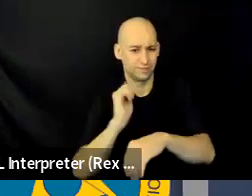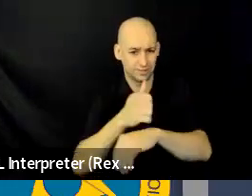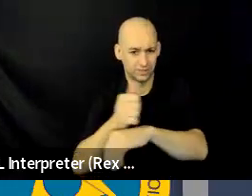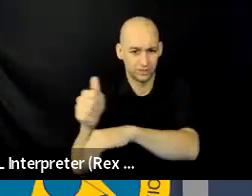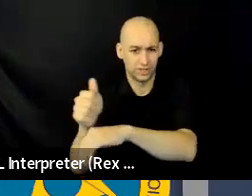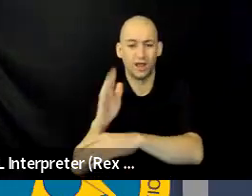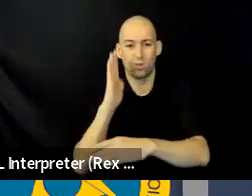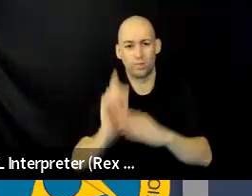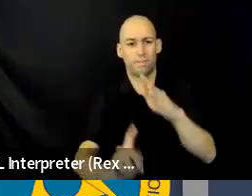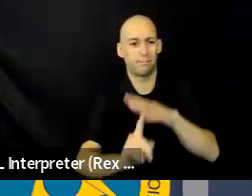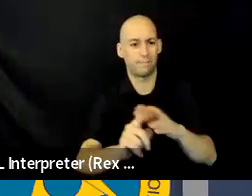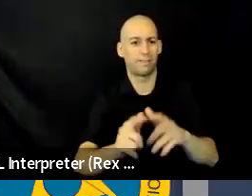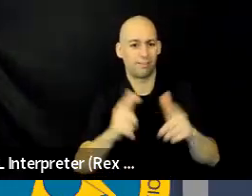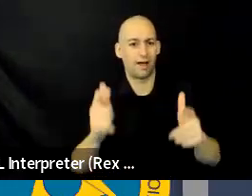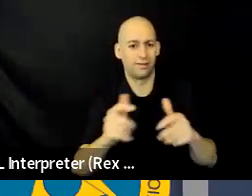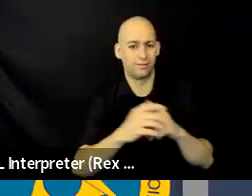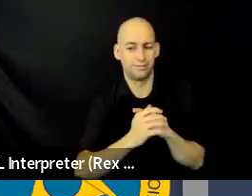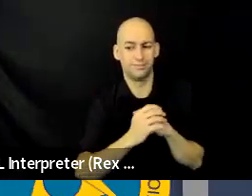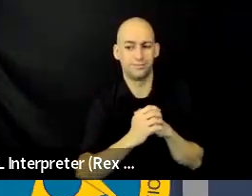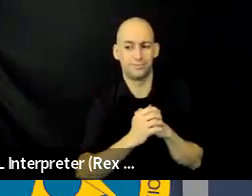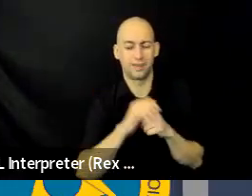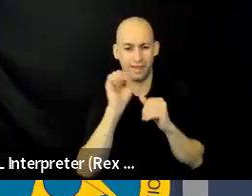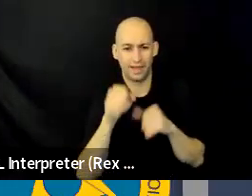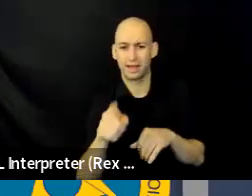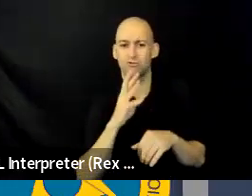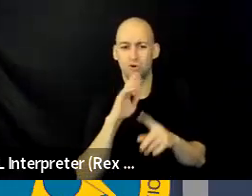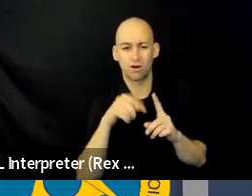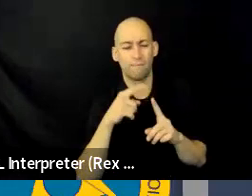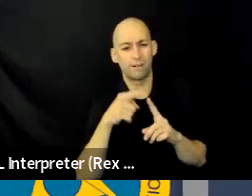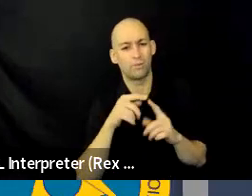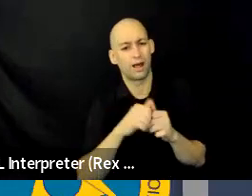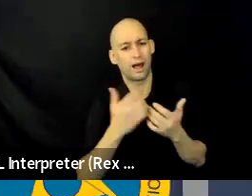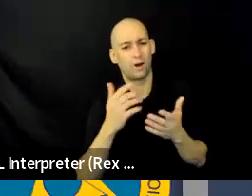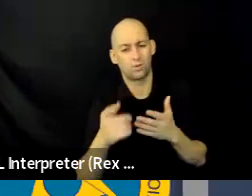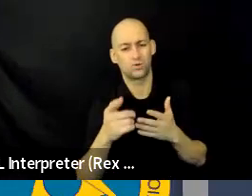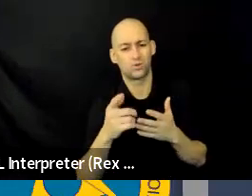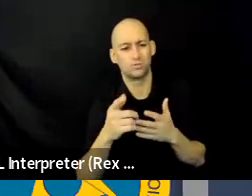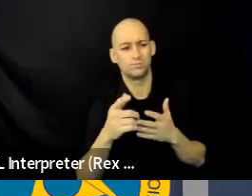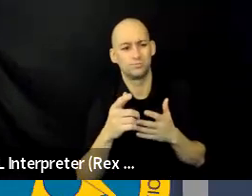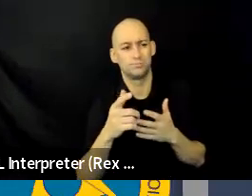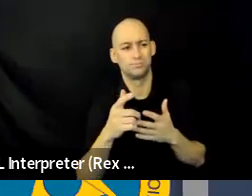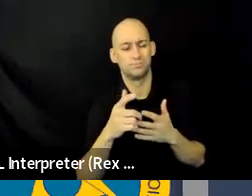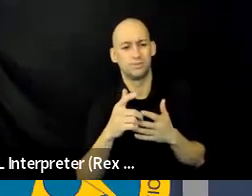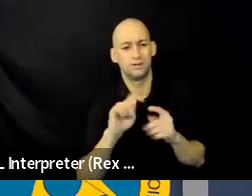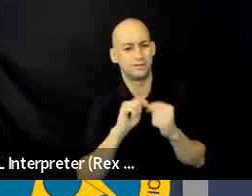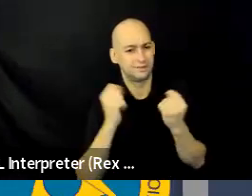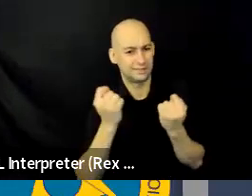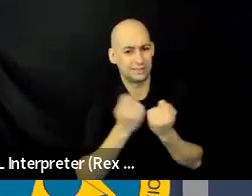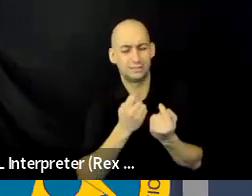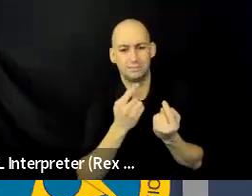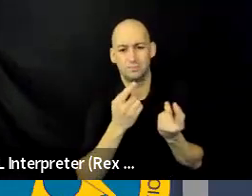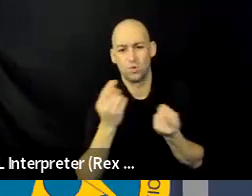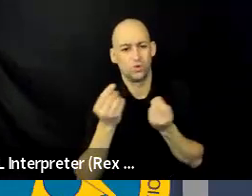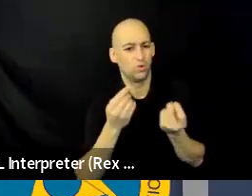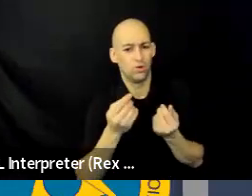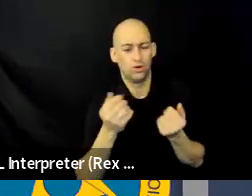lot. Can you talk a little bit about what your team are doing in terms